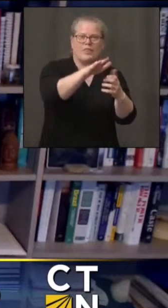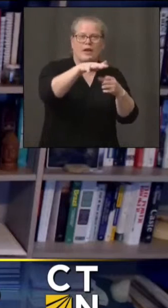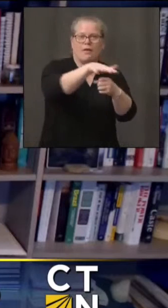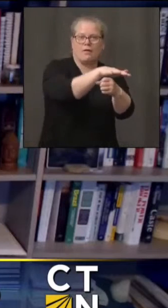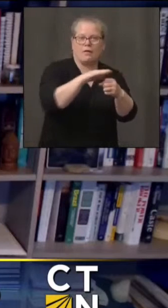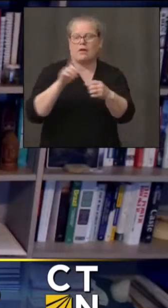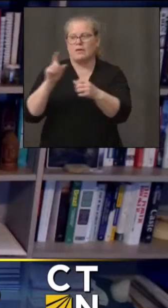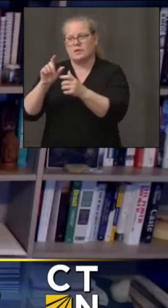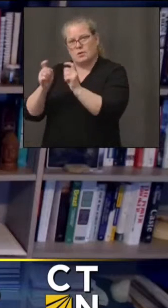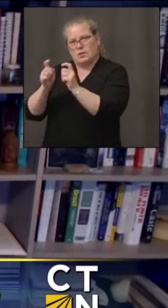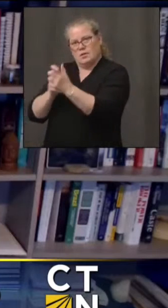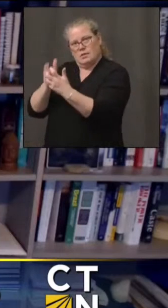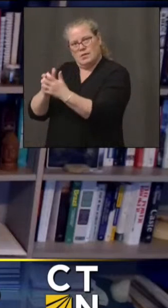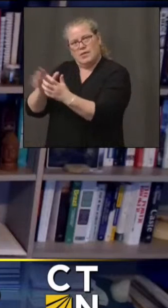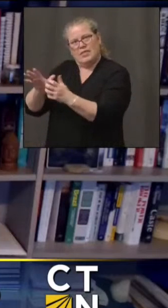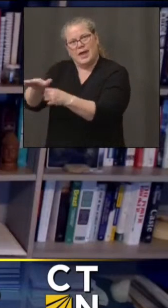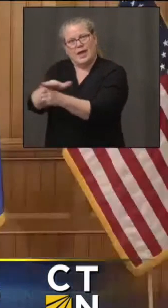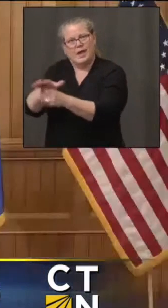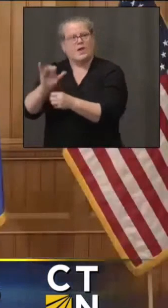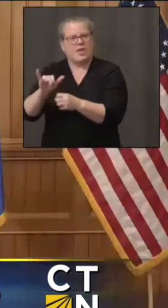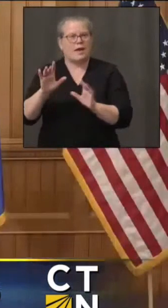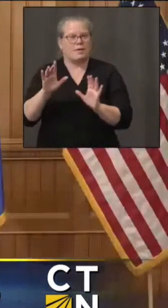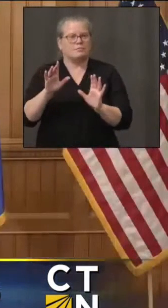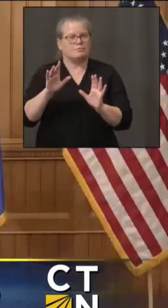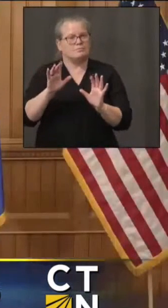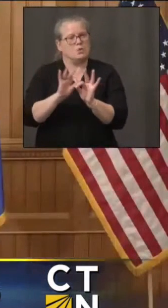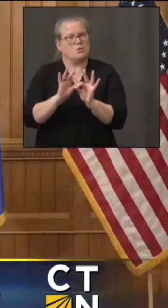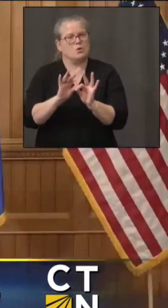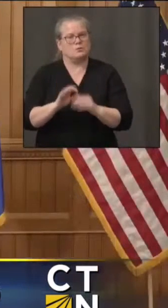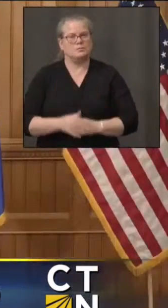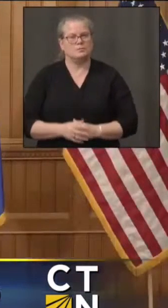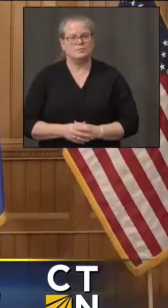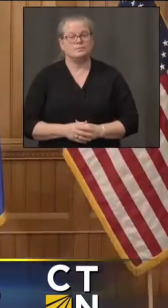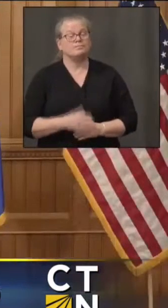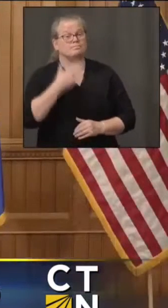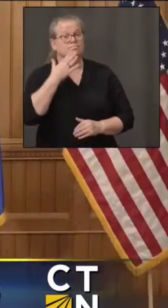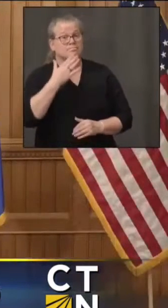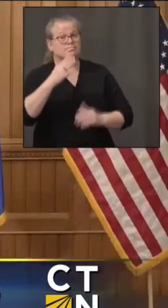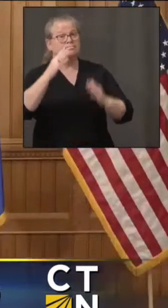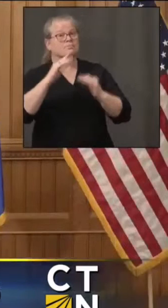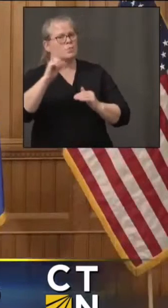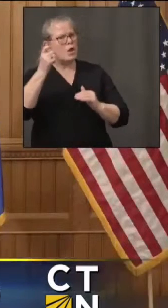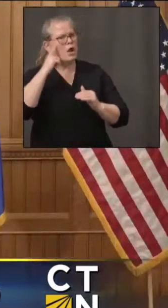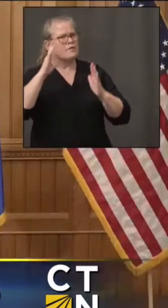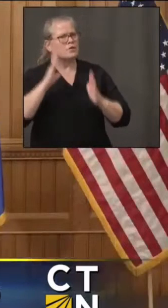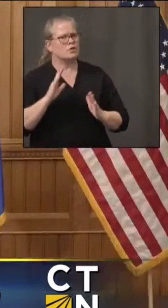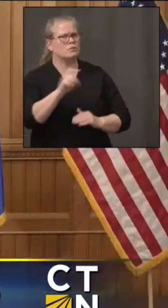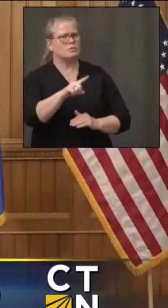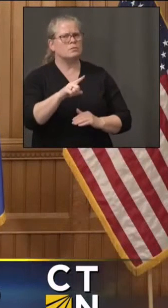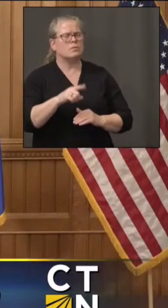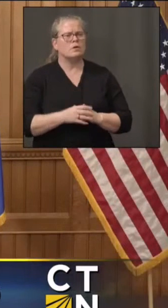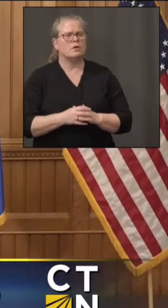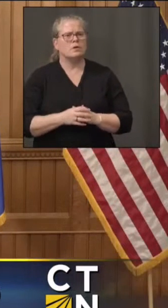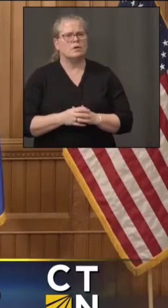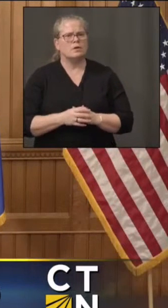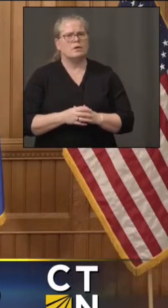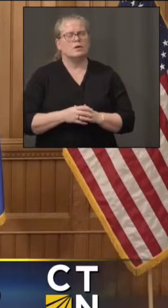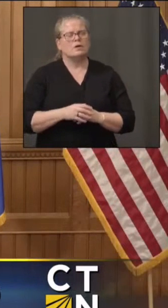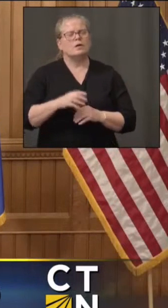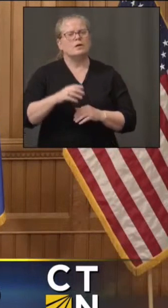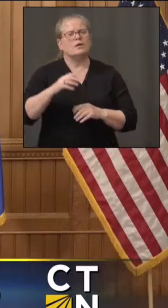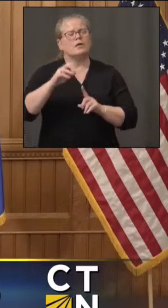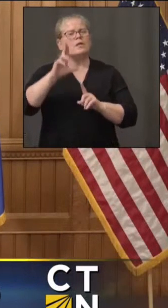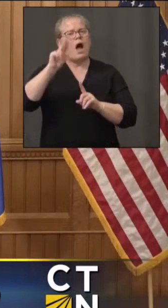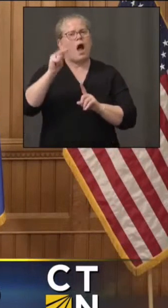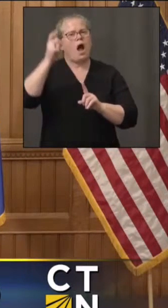Okay. And Governor, are you saying that the direct deposit changes in